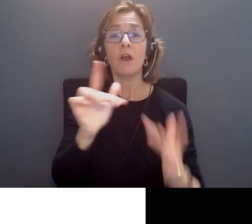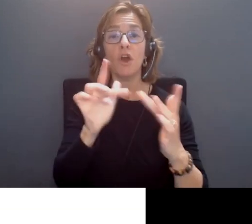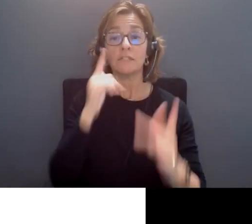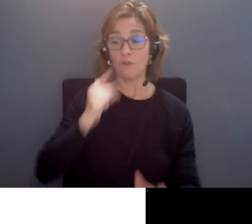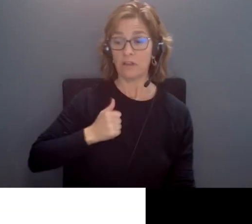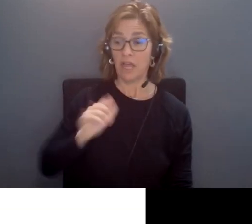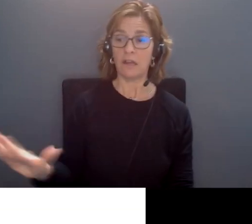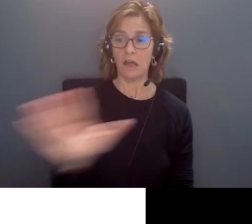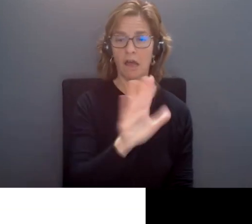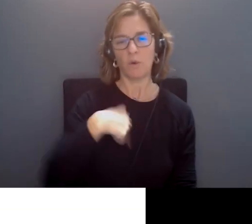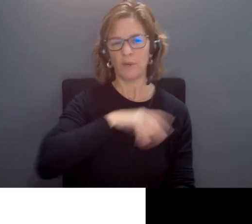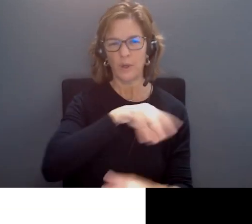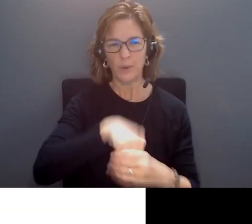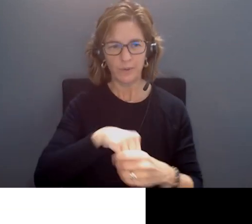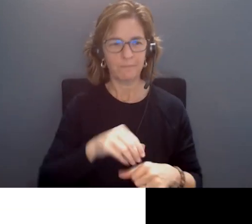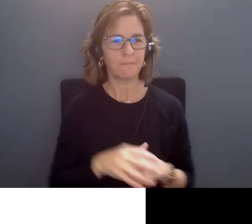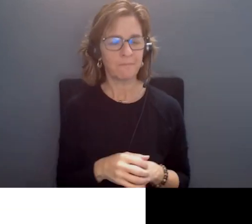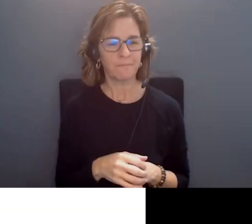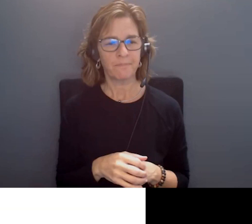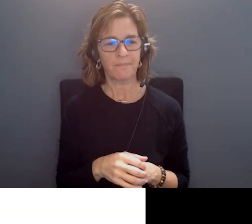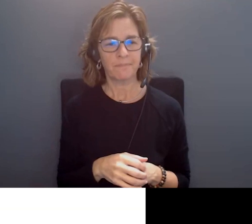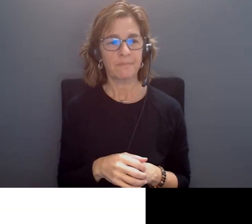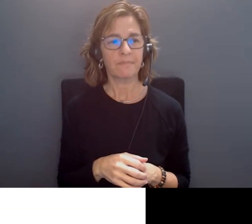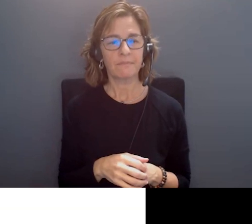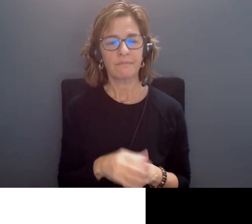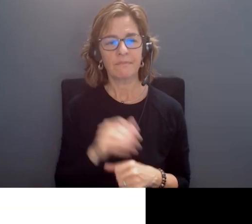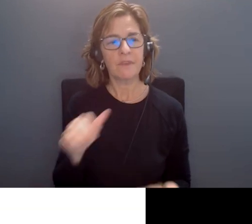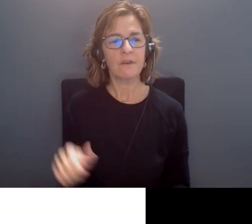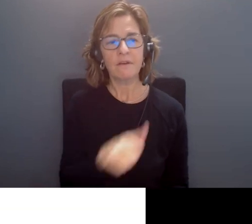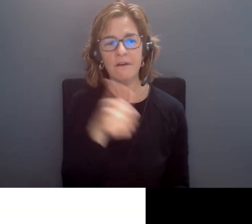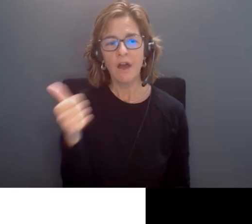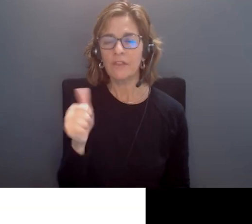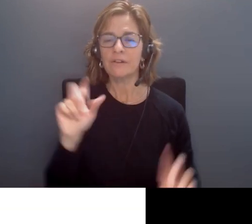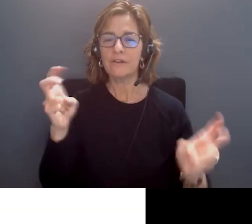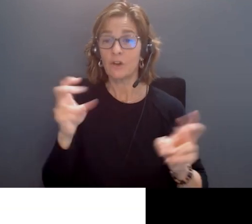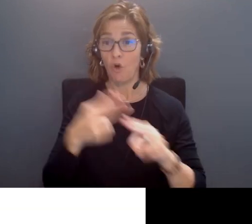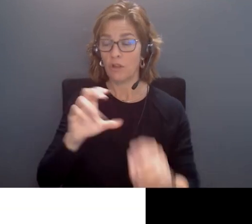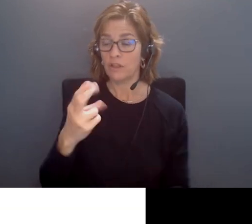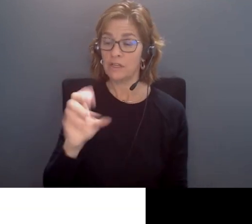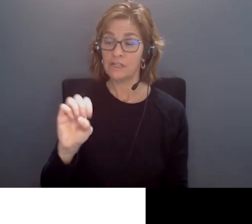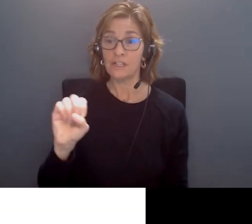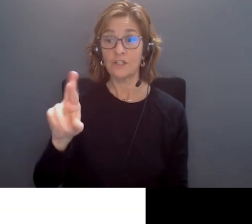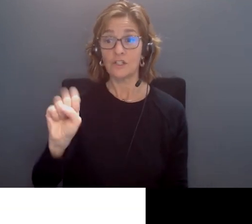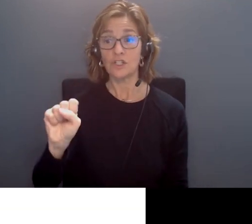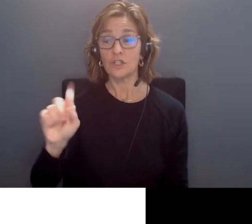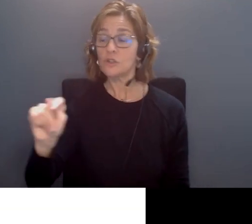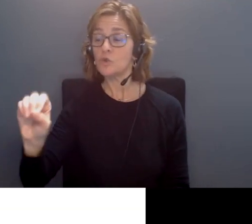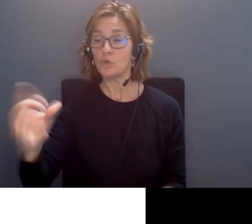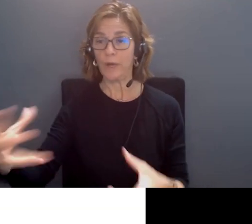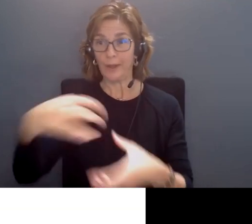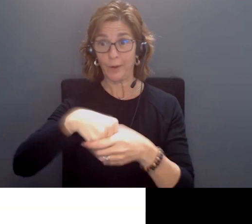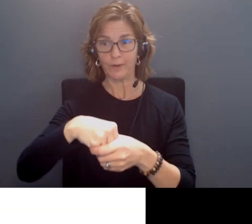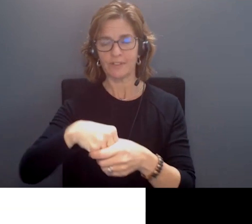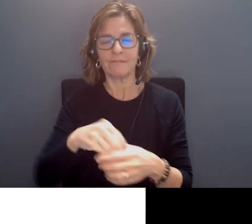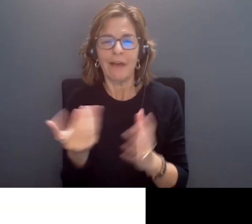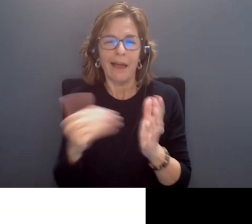CACE's Cheers to Inclusion toolkit is another resource available to you. This is a versatile toolkit that